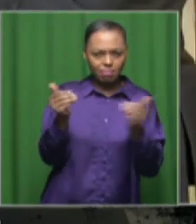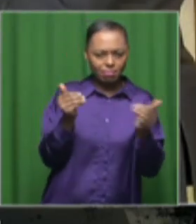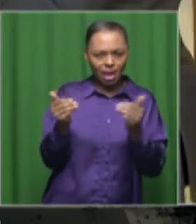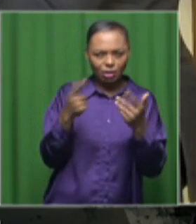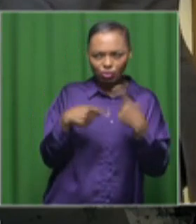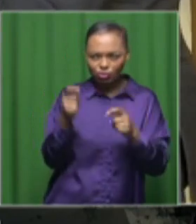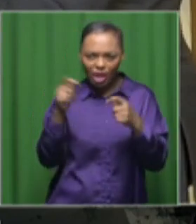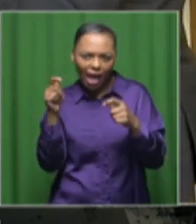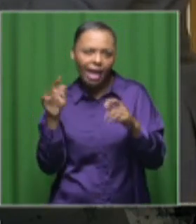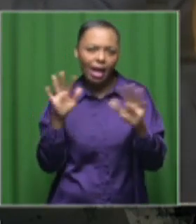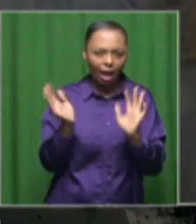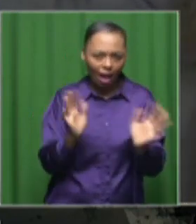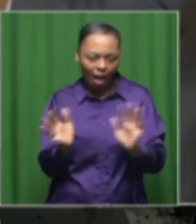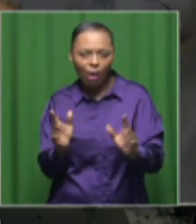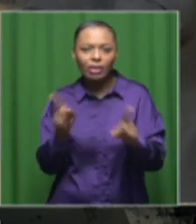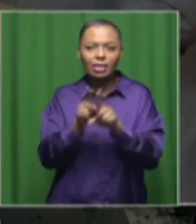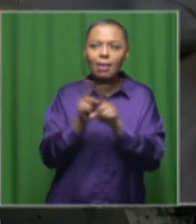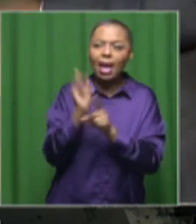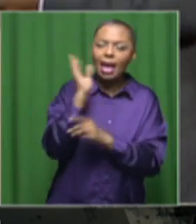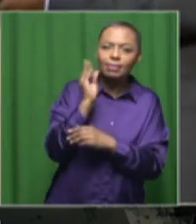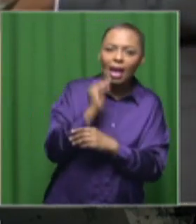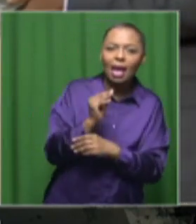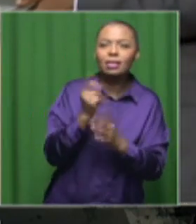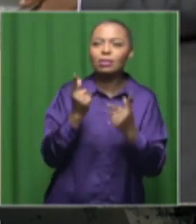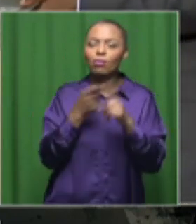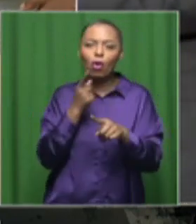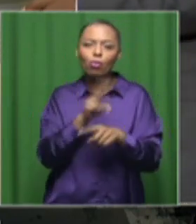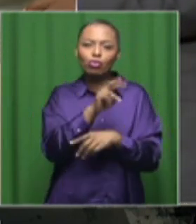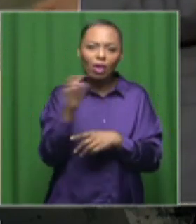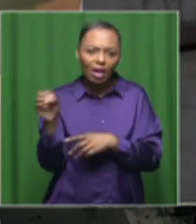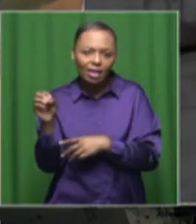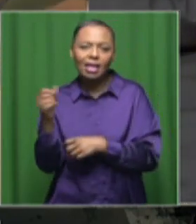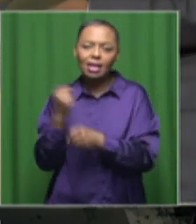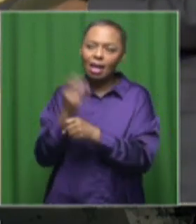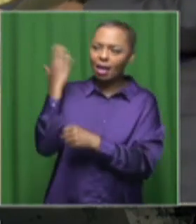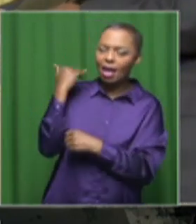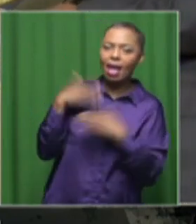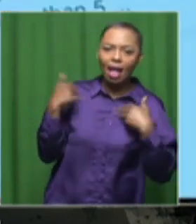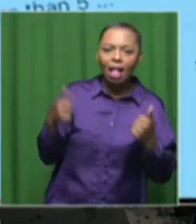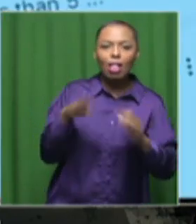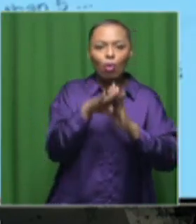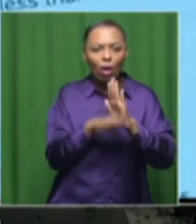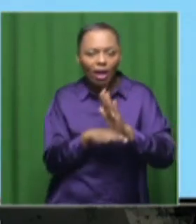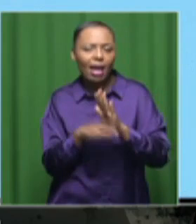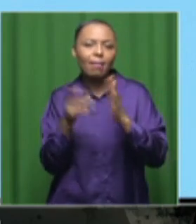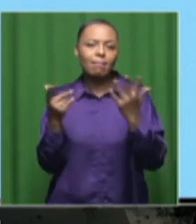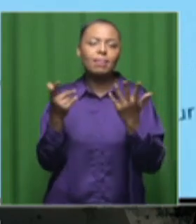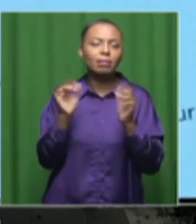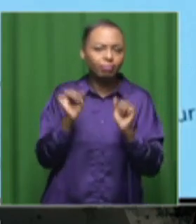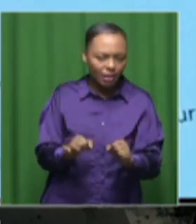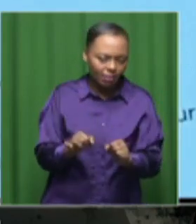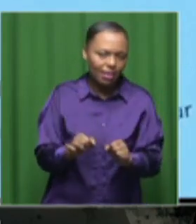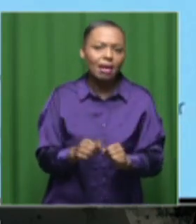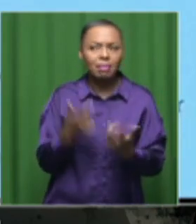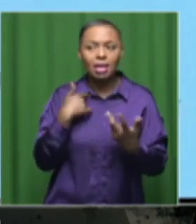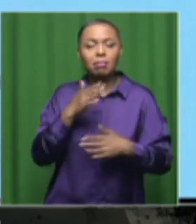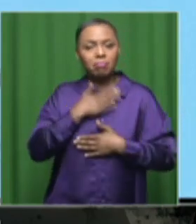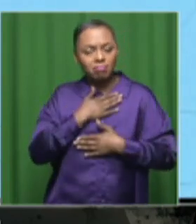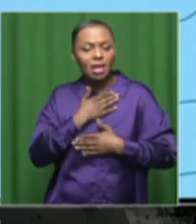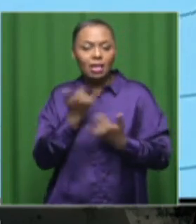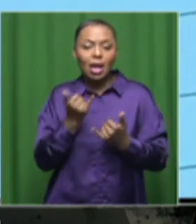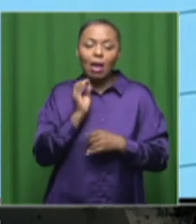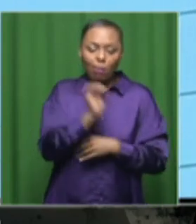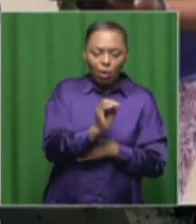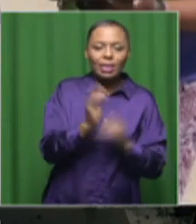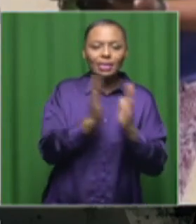our life expectancy that we experienced during the 2000s. We've rolled out health programs. I'm pleased that there are 10 million people that, as long as they